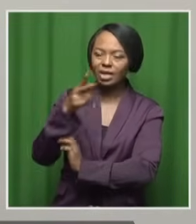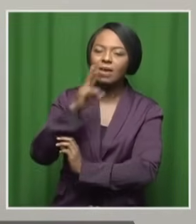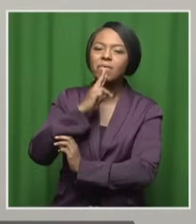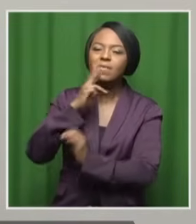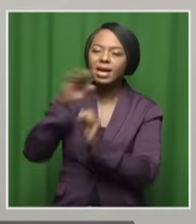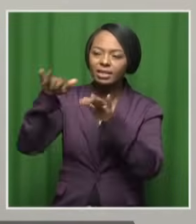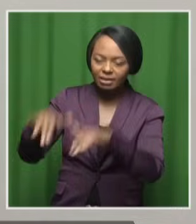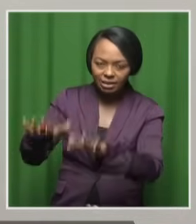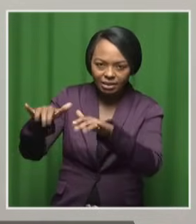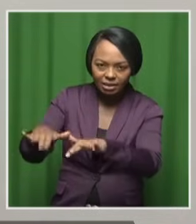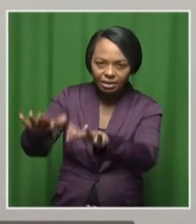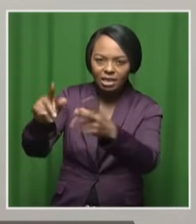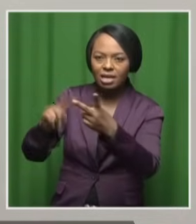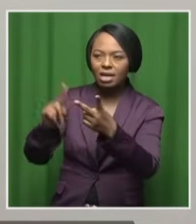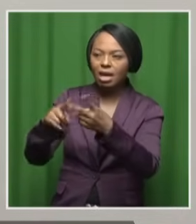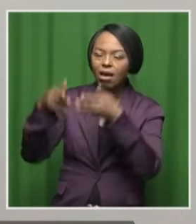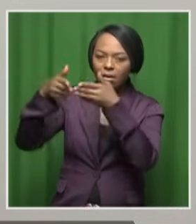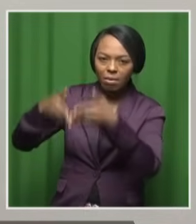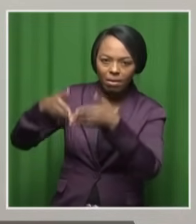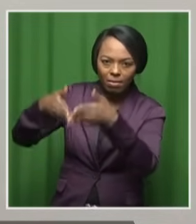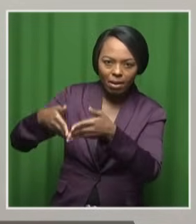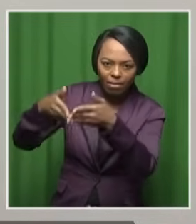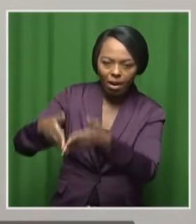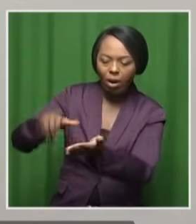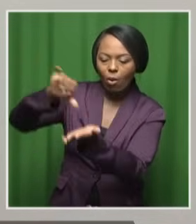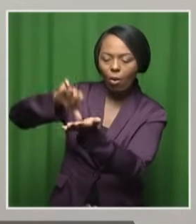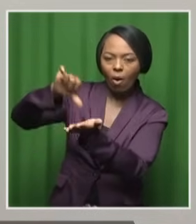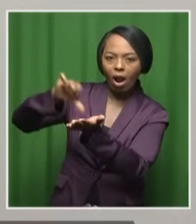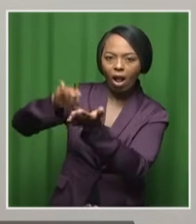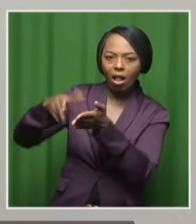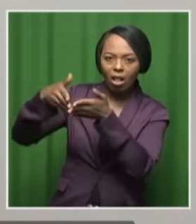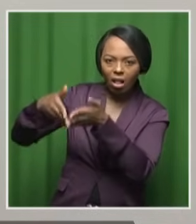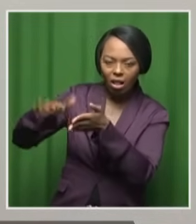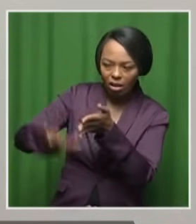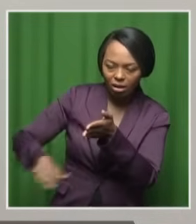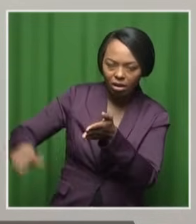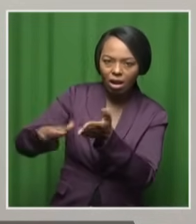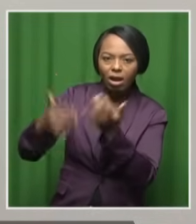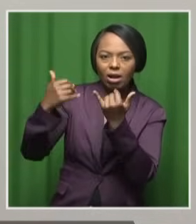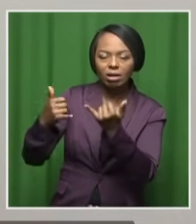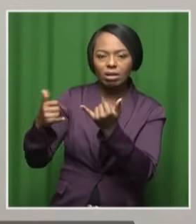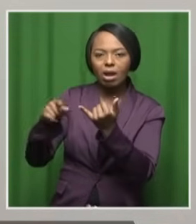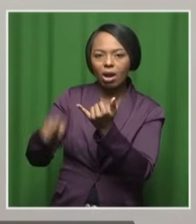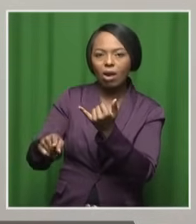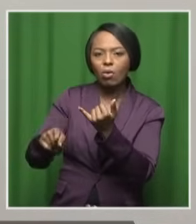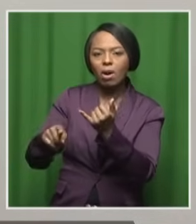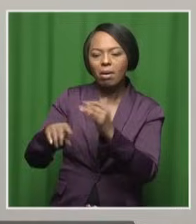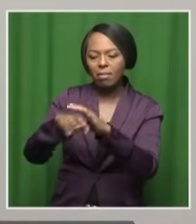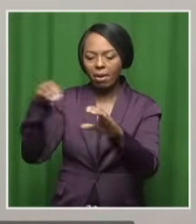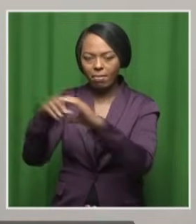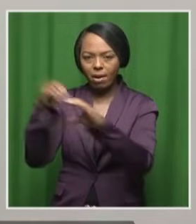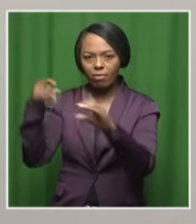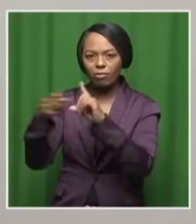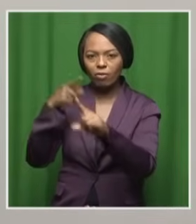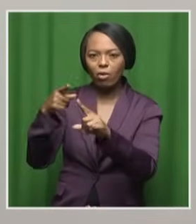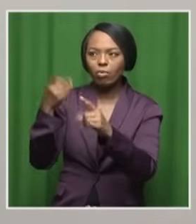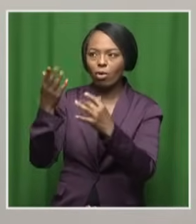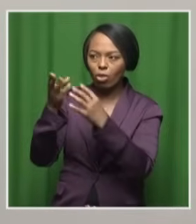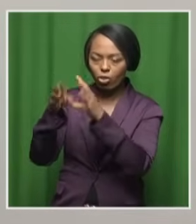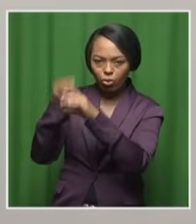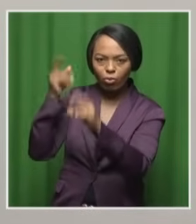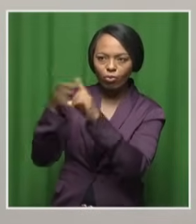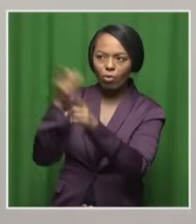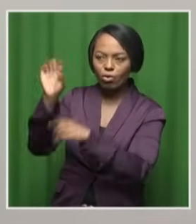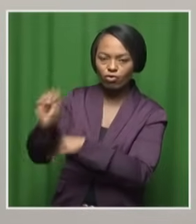Houthis, oil cargo specifically having to be diverted from the Suez Canal through Europe, which is making